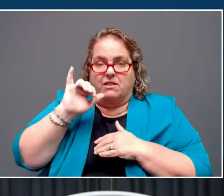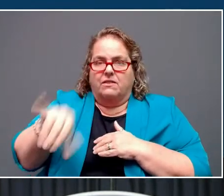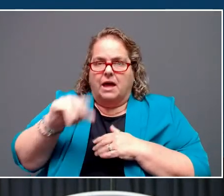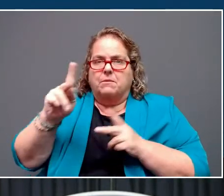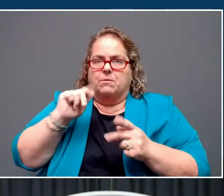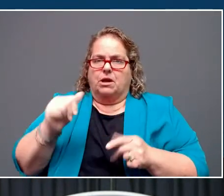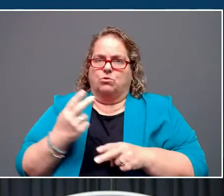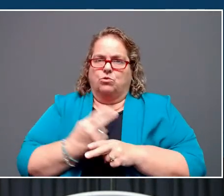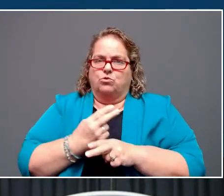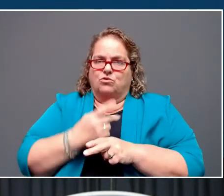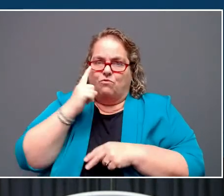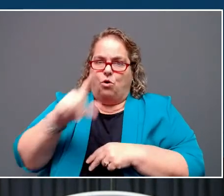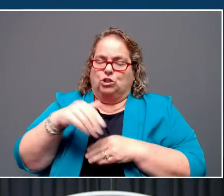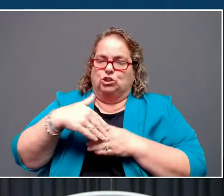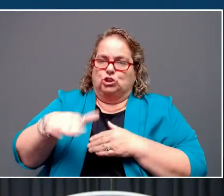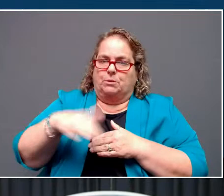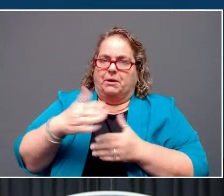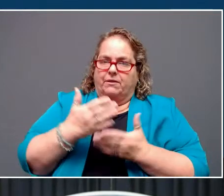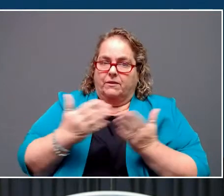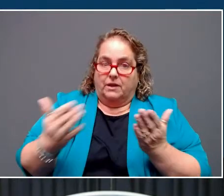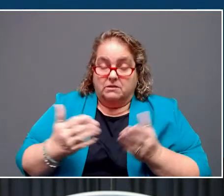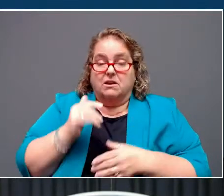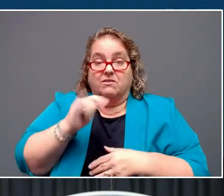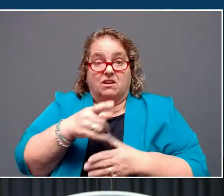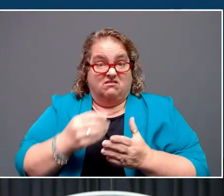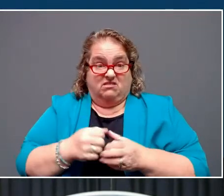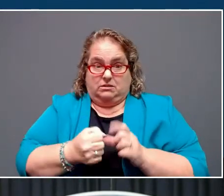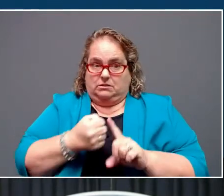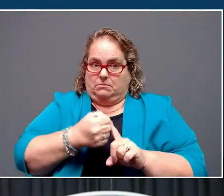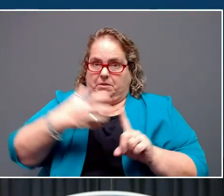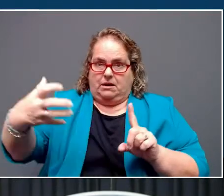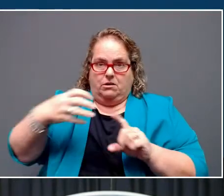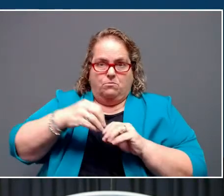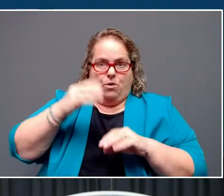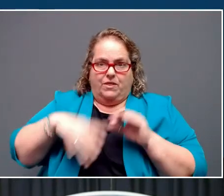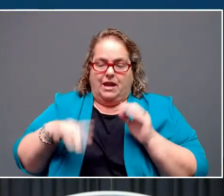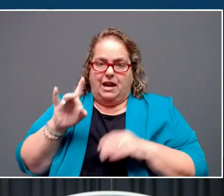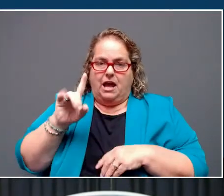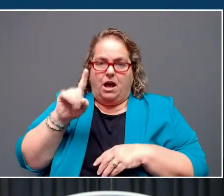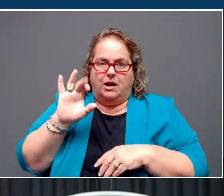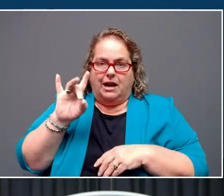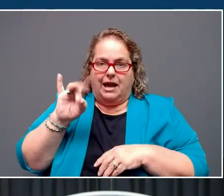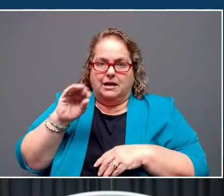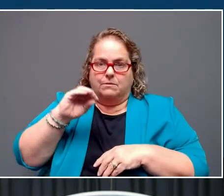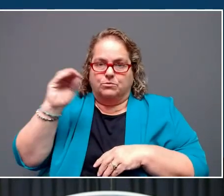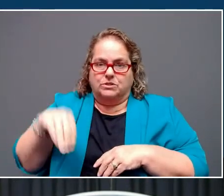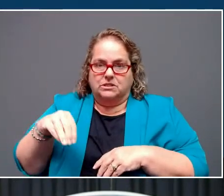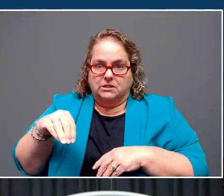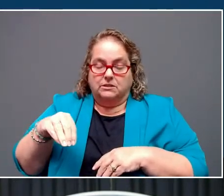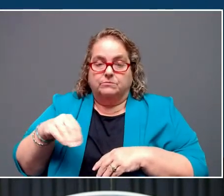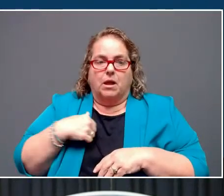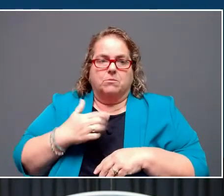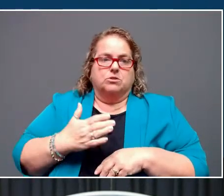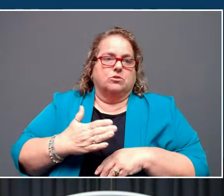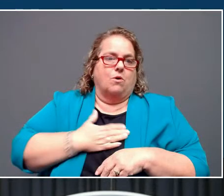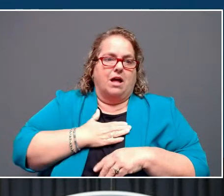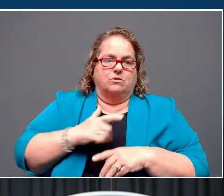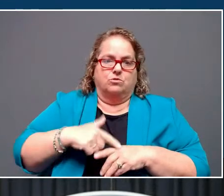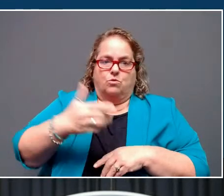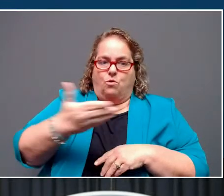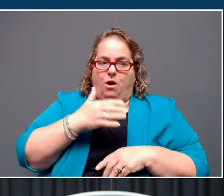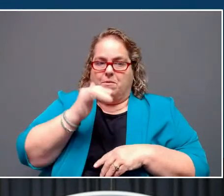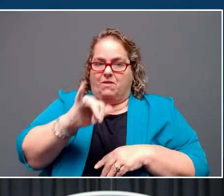domestic logistics business has expanded by more than 180%. I am so glad to welcome the company's expanded presence